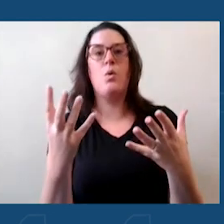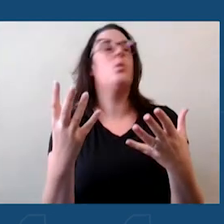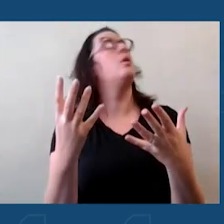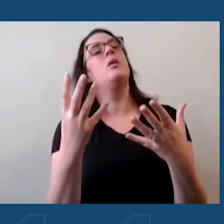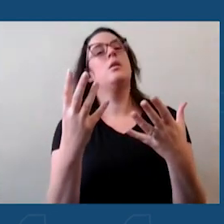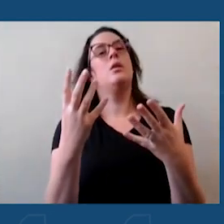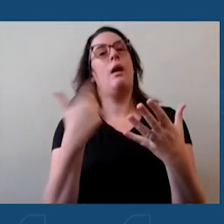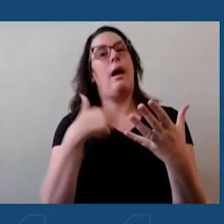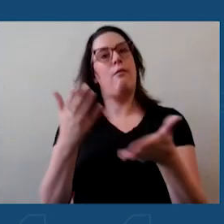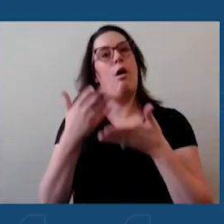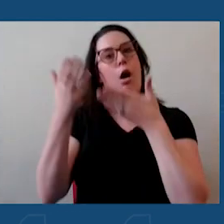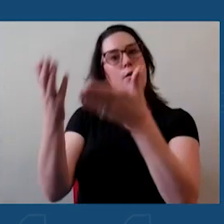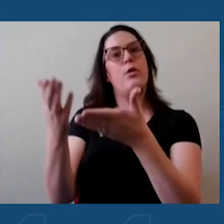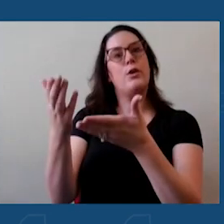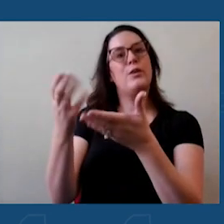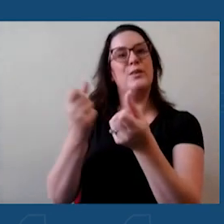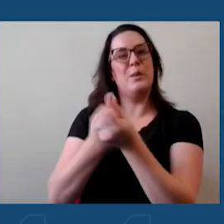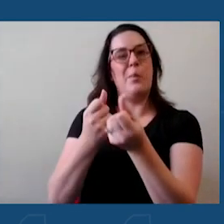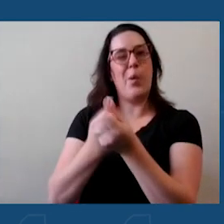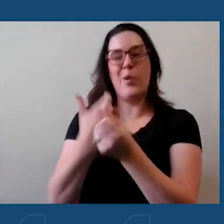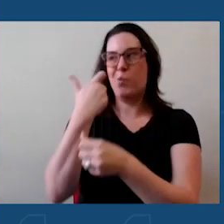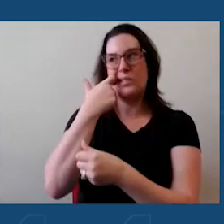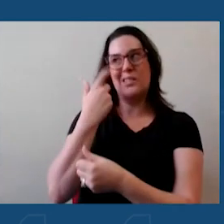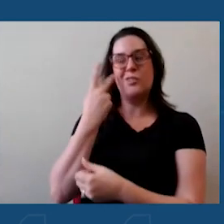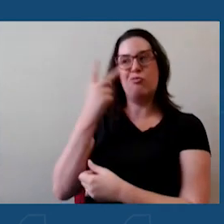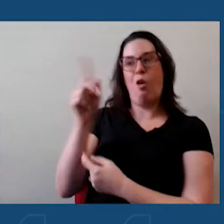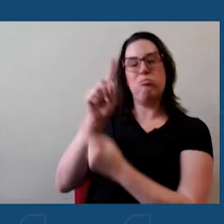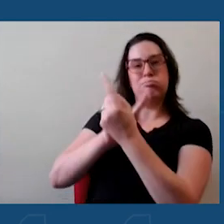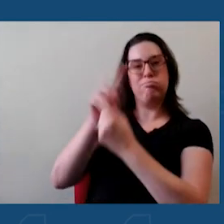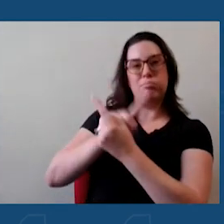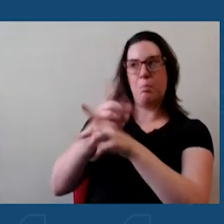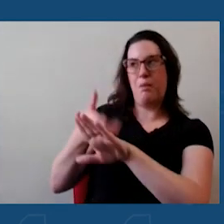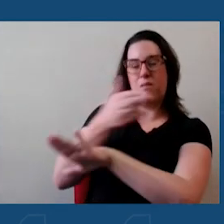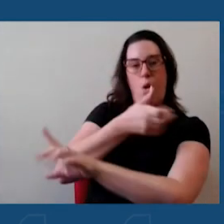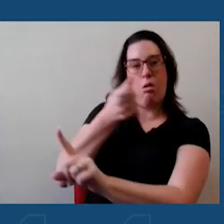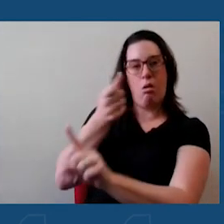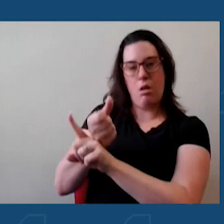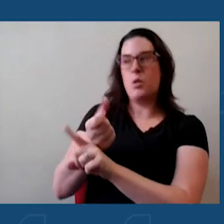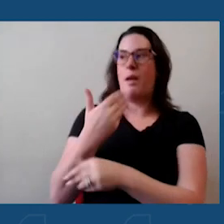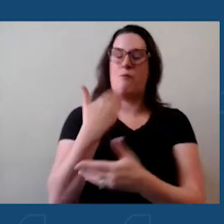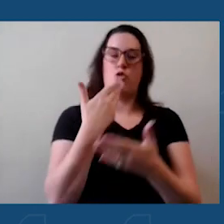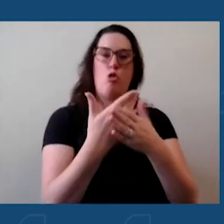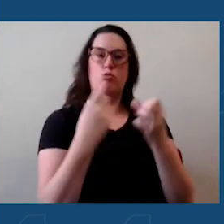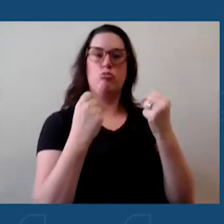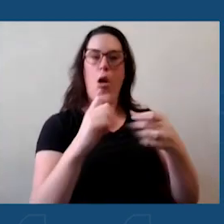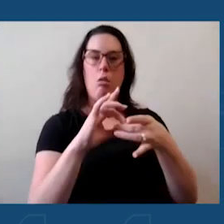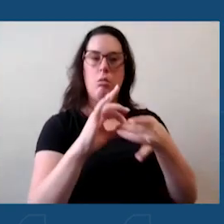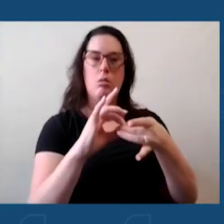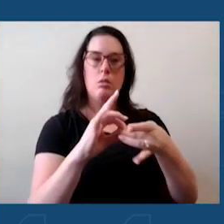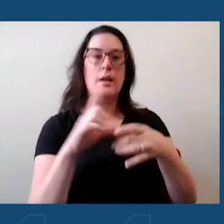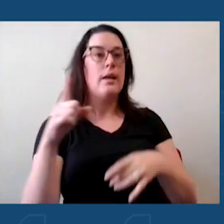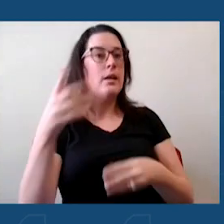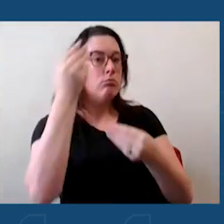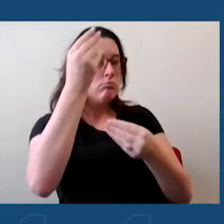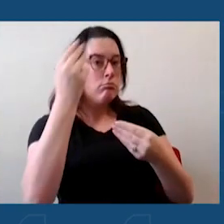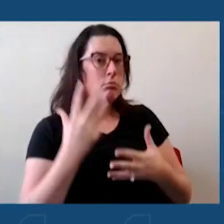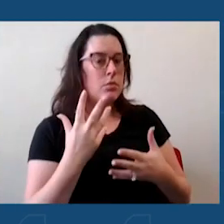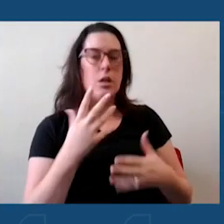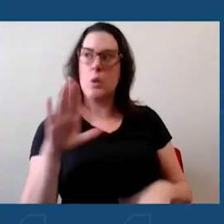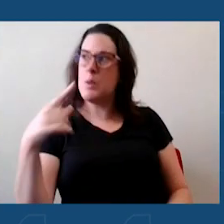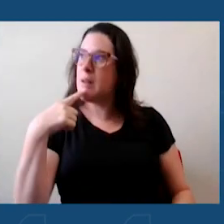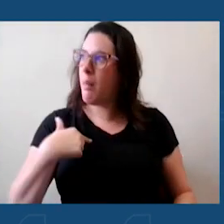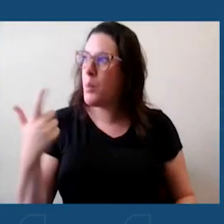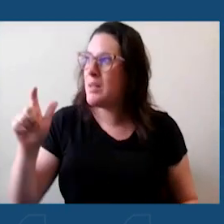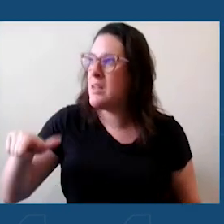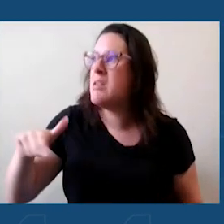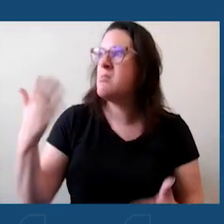In fact, I saw him recently in person and before this hit, and so we have a good relationship. And what he conveyed to me, I said, you tell us what you need.